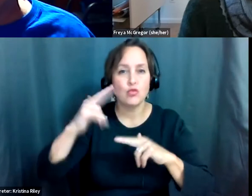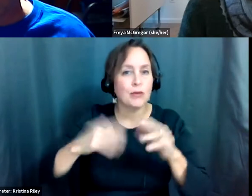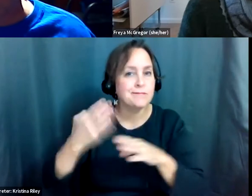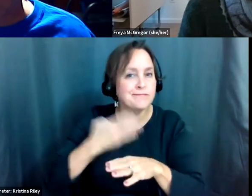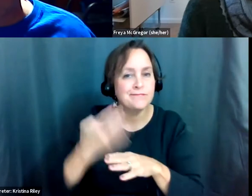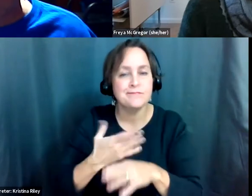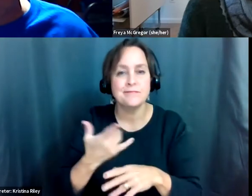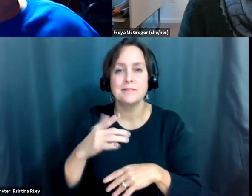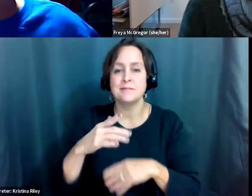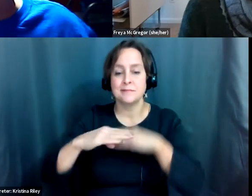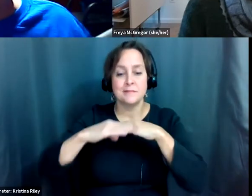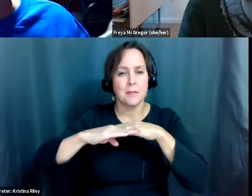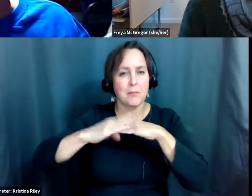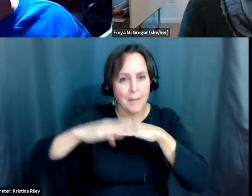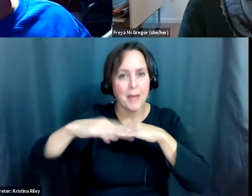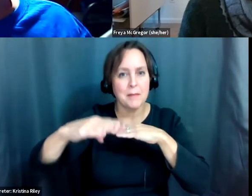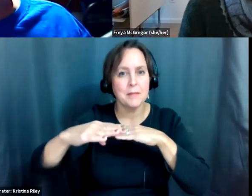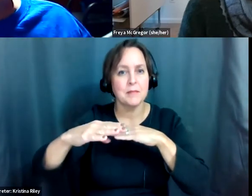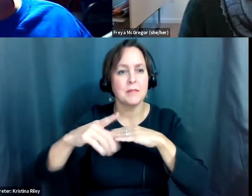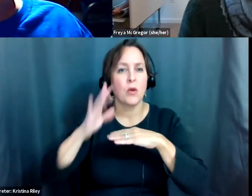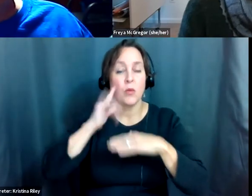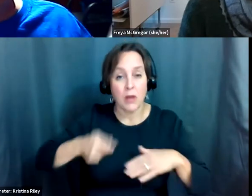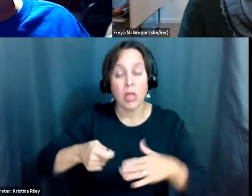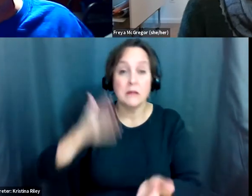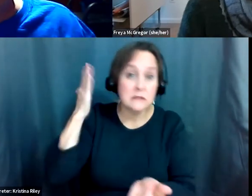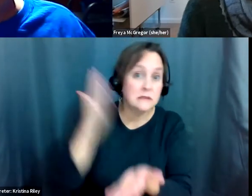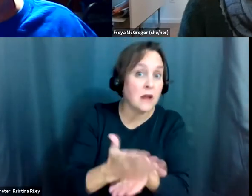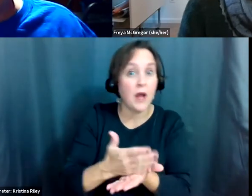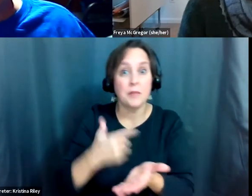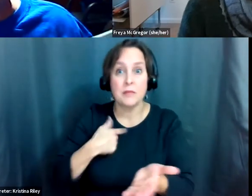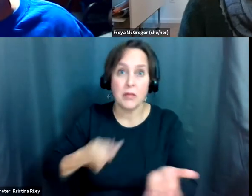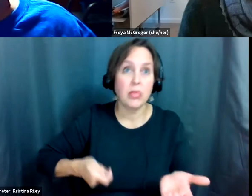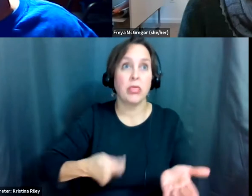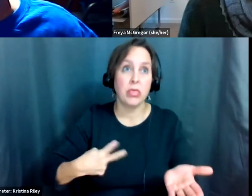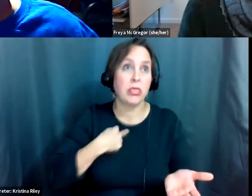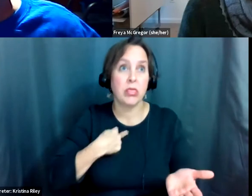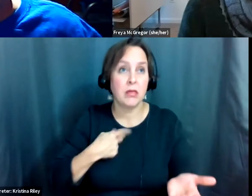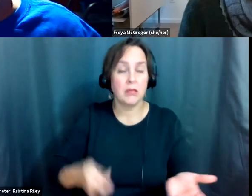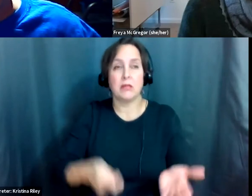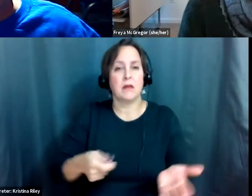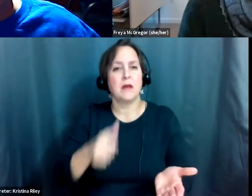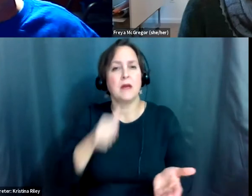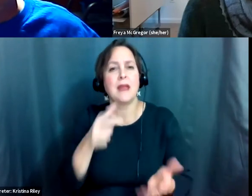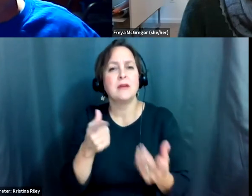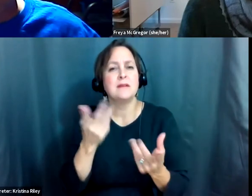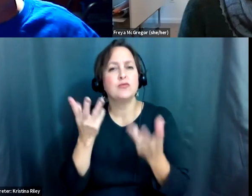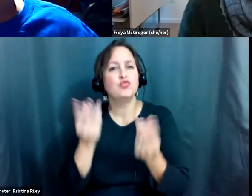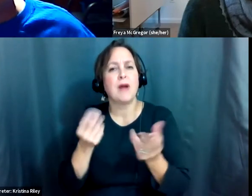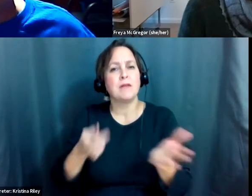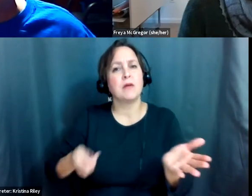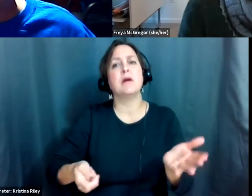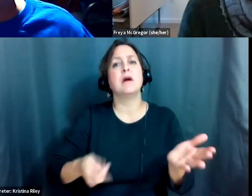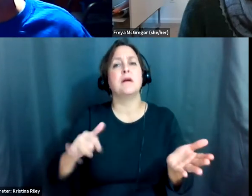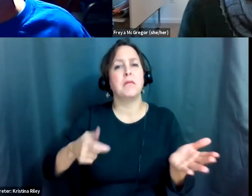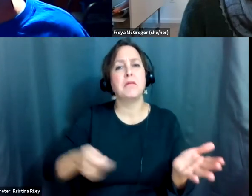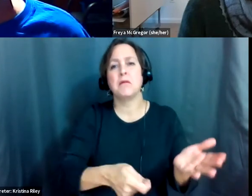in the sidewalk, it's not going to stop me every time and, you know, really give me a jolt. So that's important. And it's